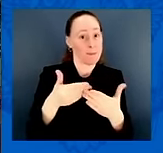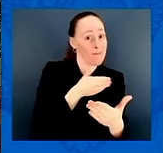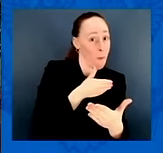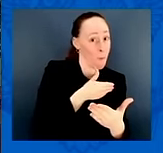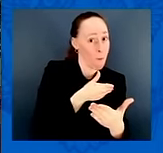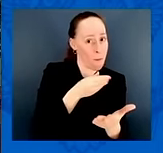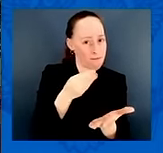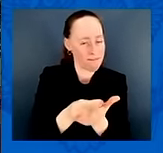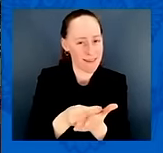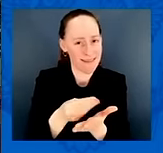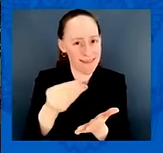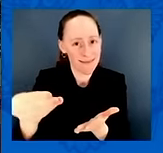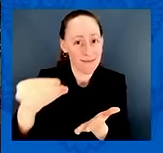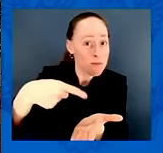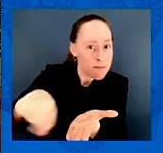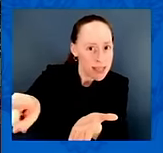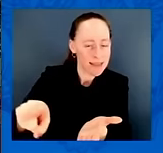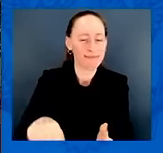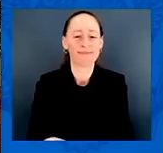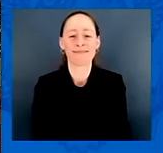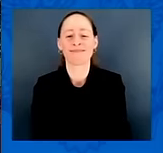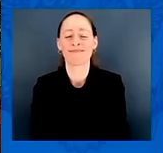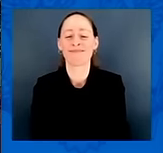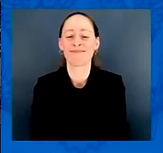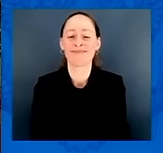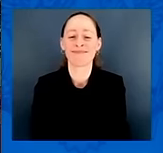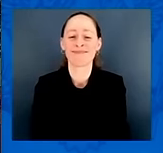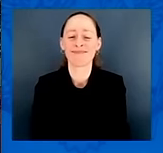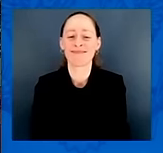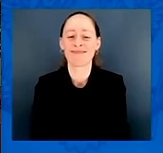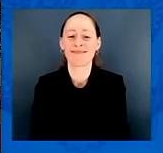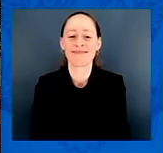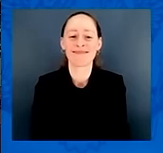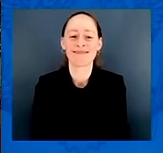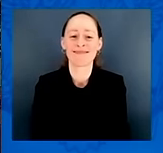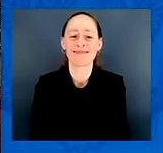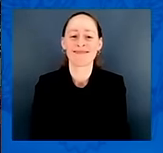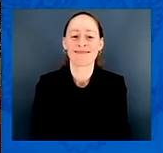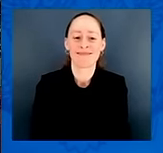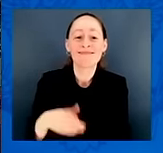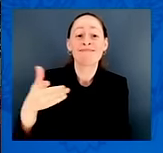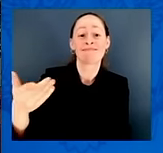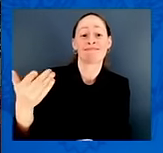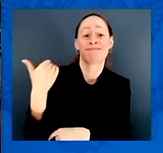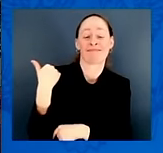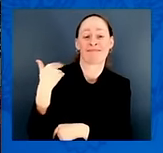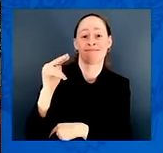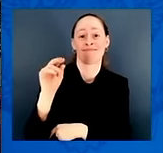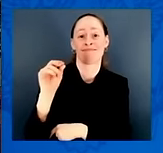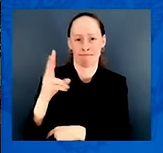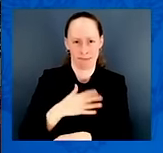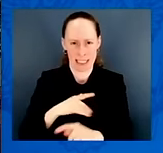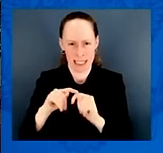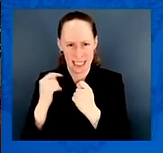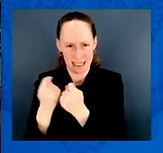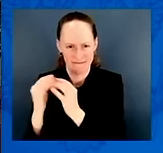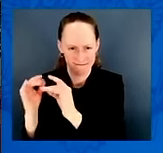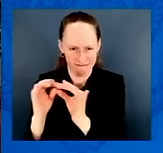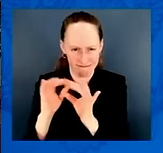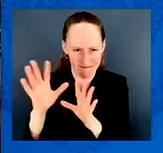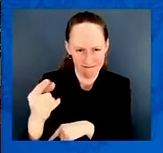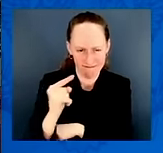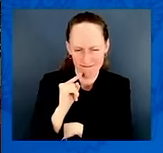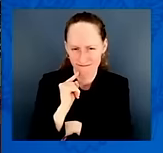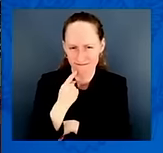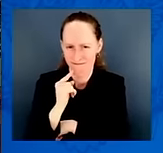with a bipartisan group of senators. The result was a bipartisan bill with the toughest set of border security reforms we've ever